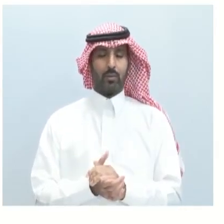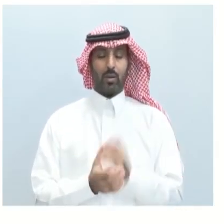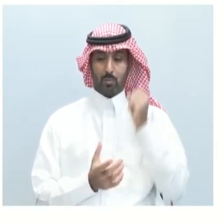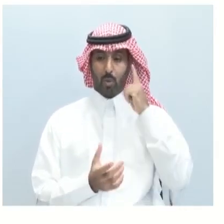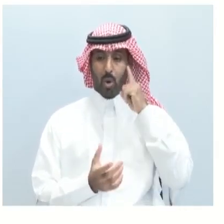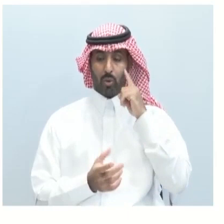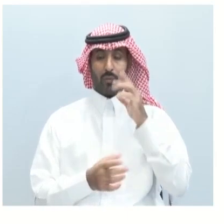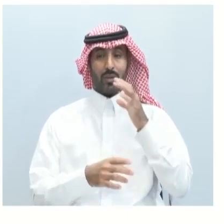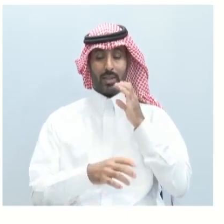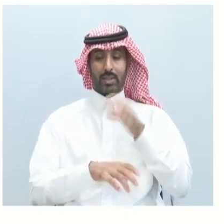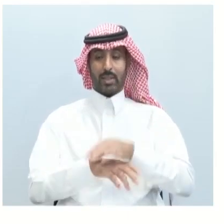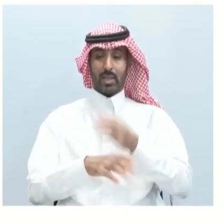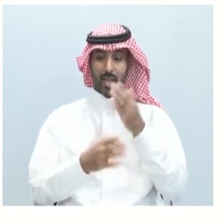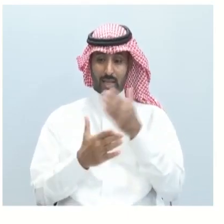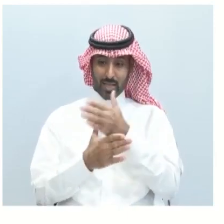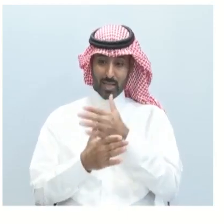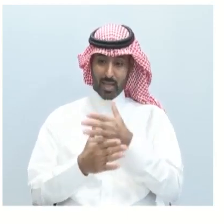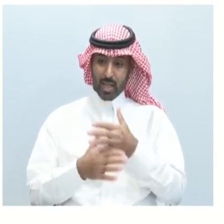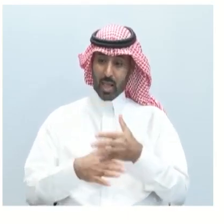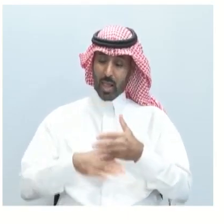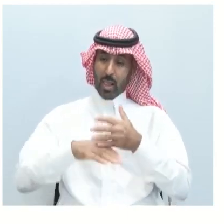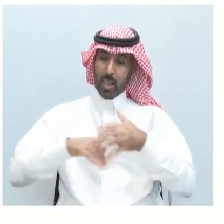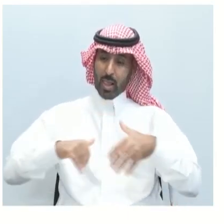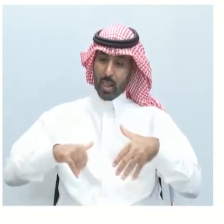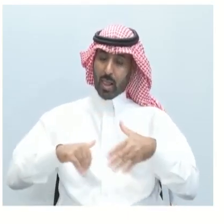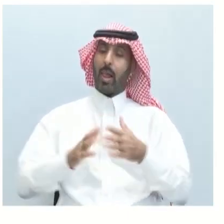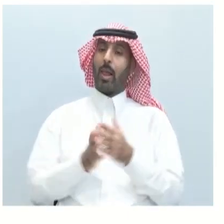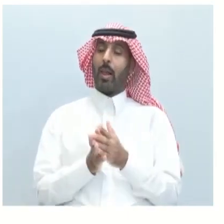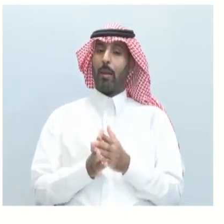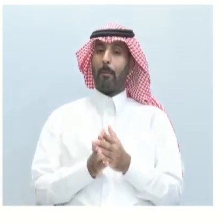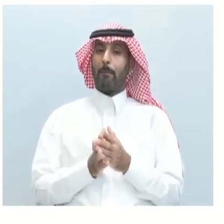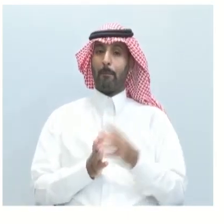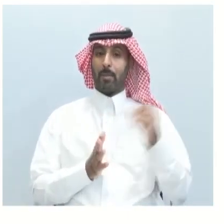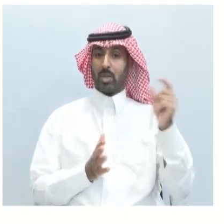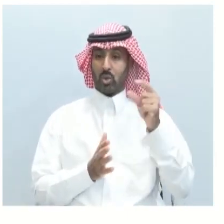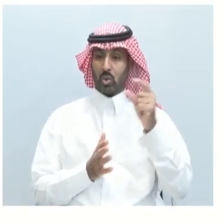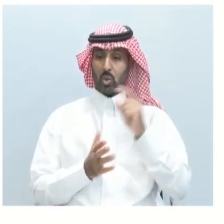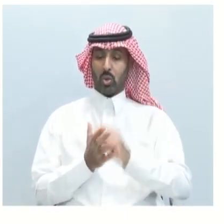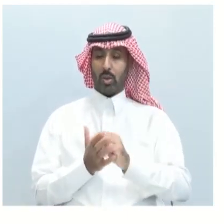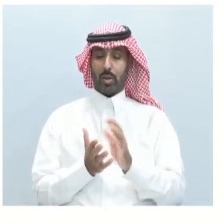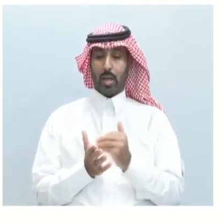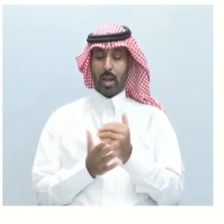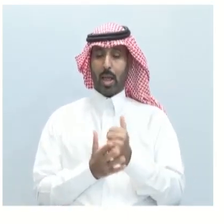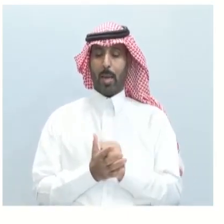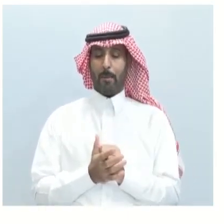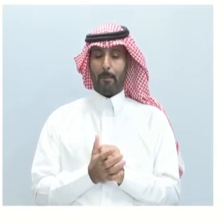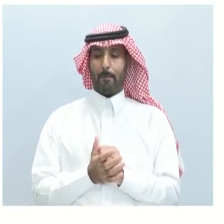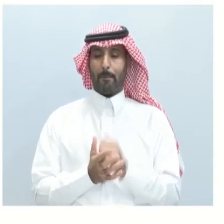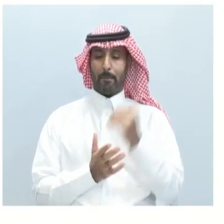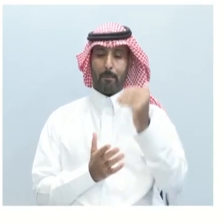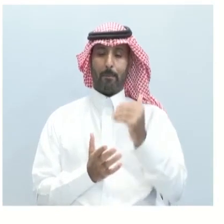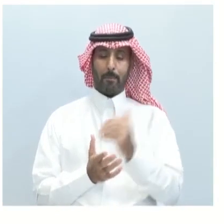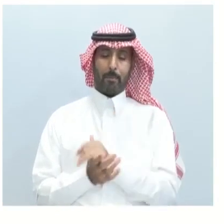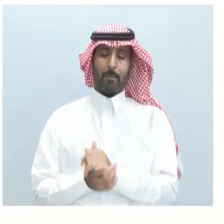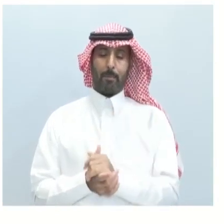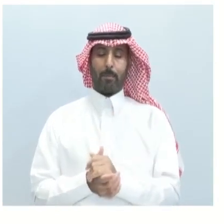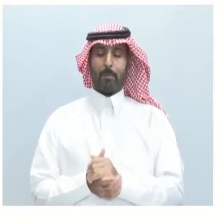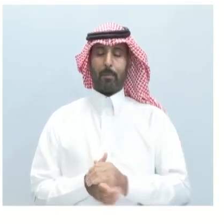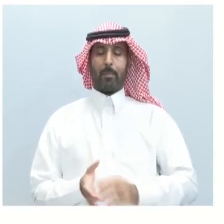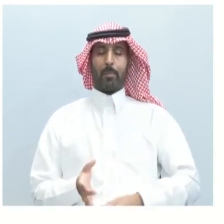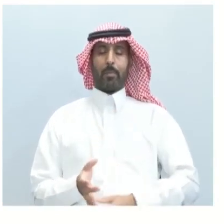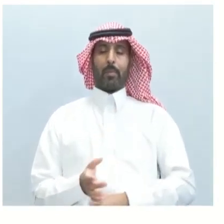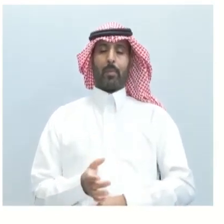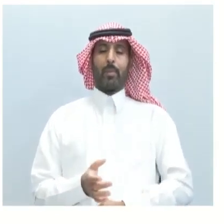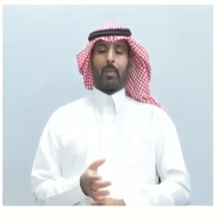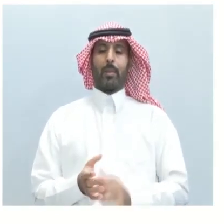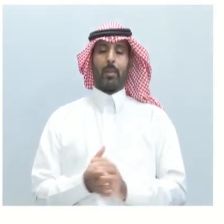famous pediatric surgeon. Then number his achievements in the correct order, which is in chronological